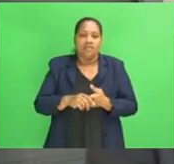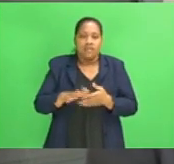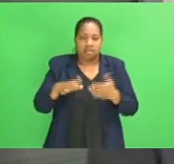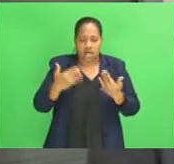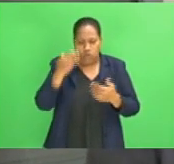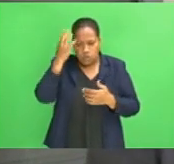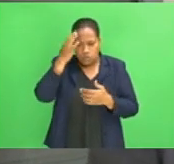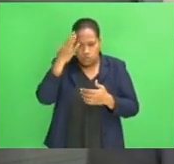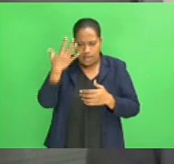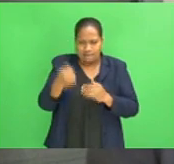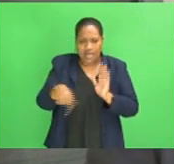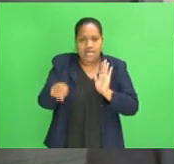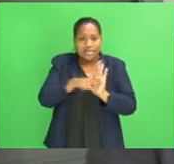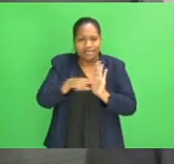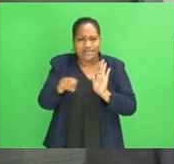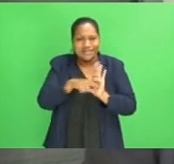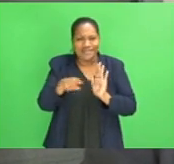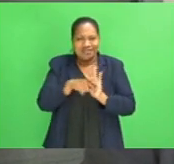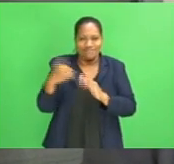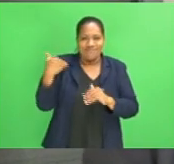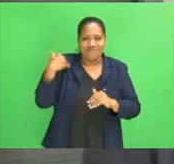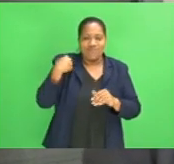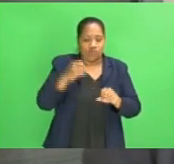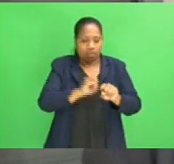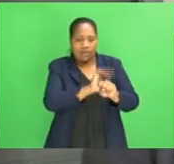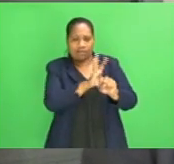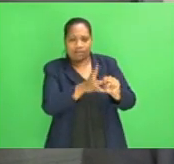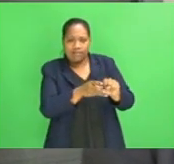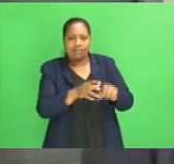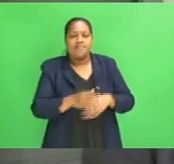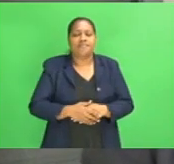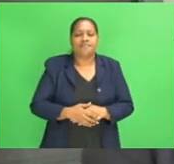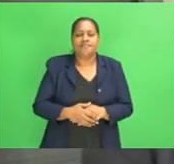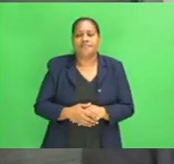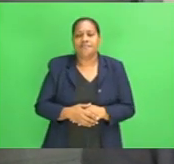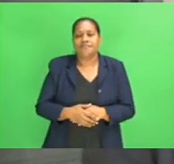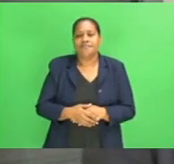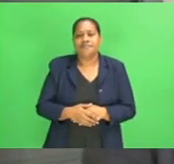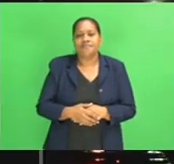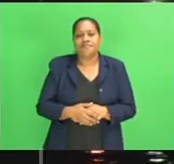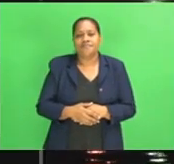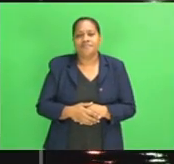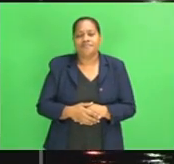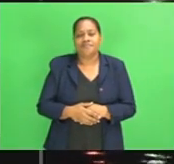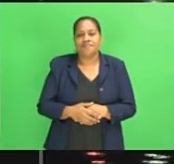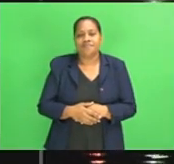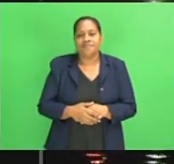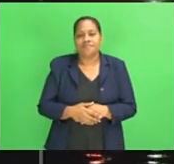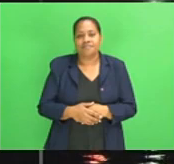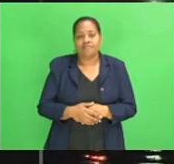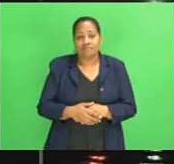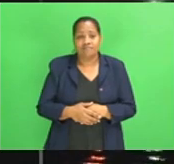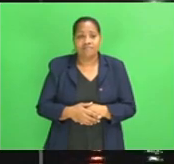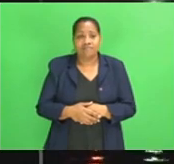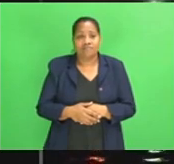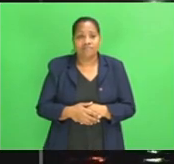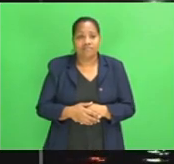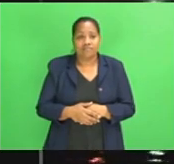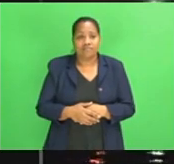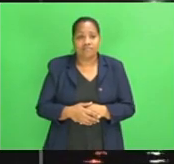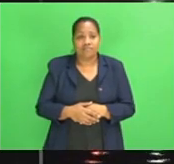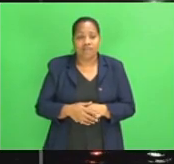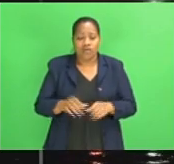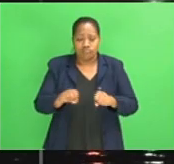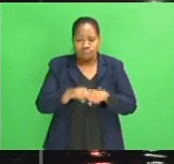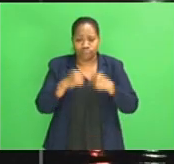the negative impact of the COVID-19. Apinisa Wangarandovu, FBC News. It's a short reprieve for the Social